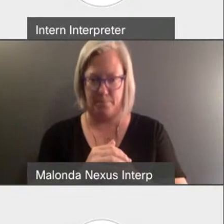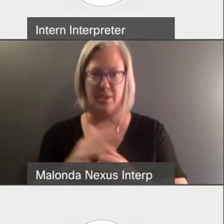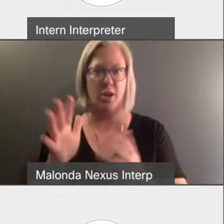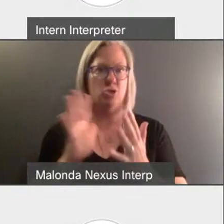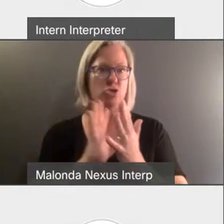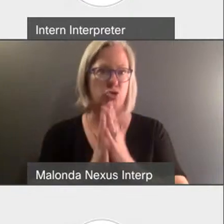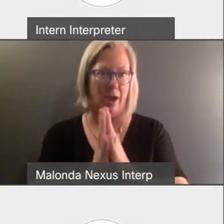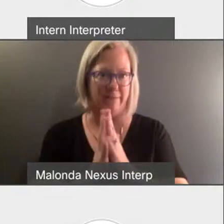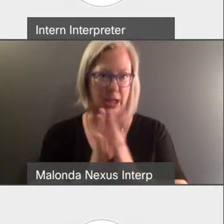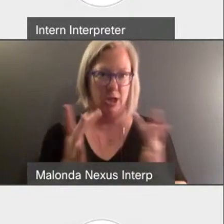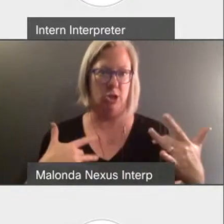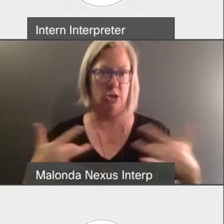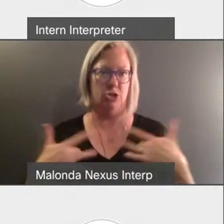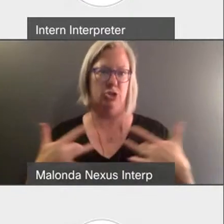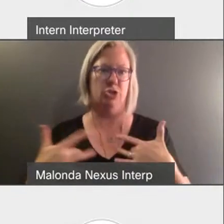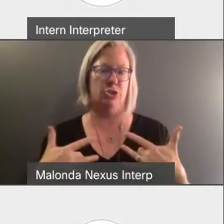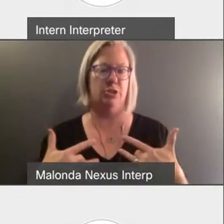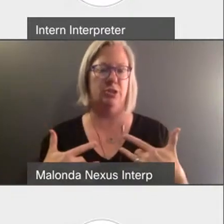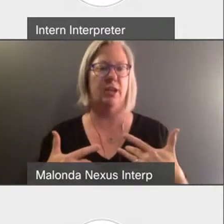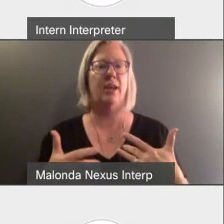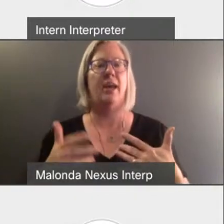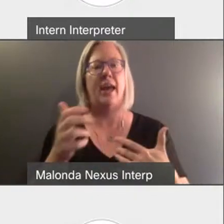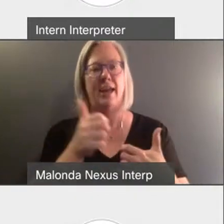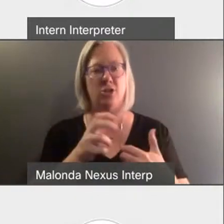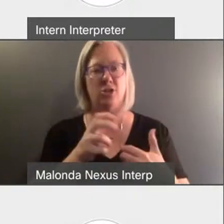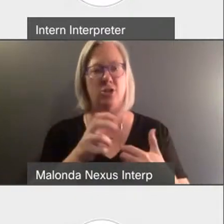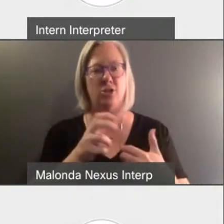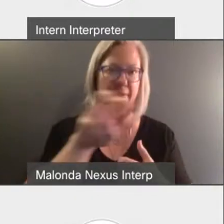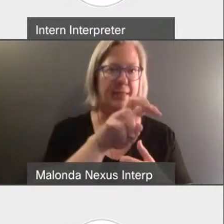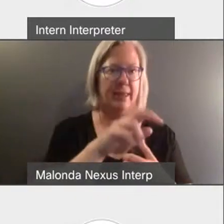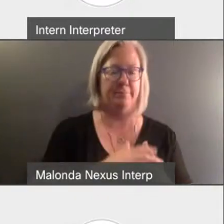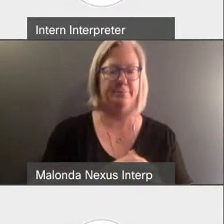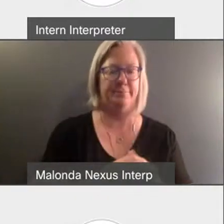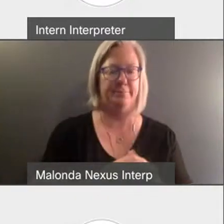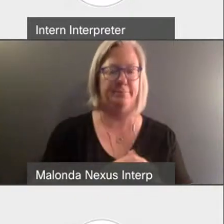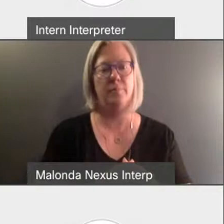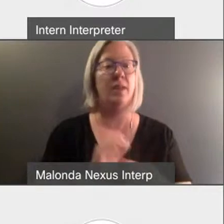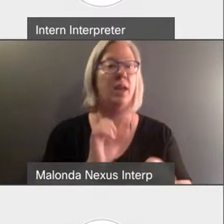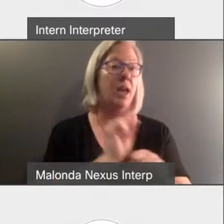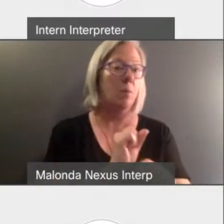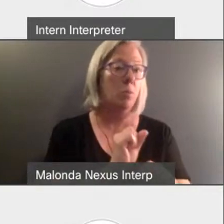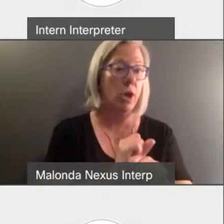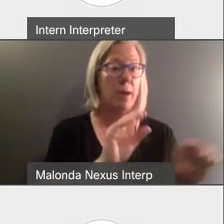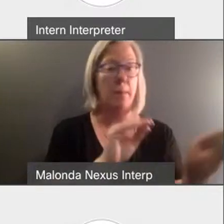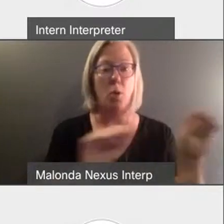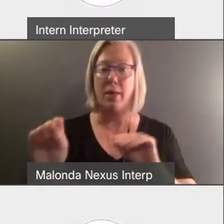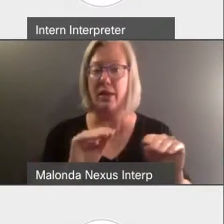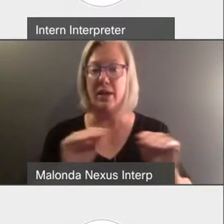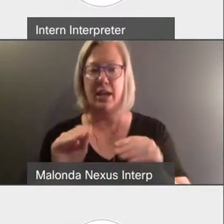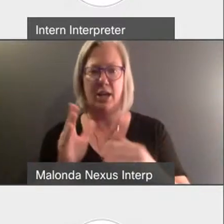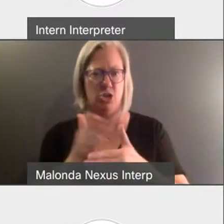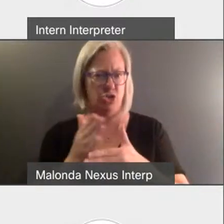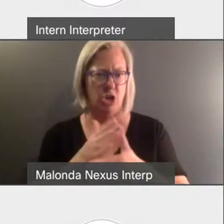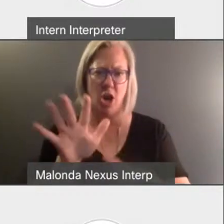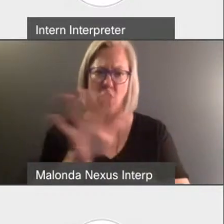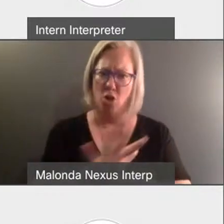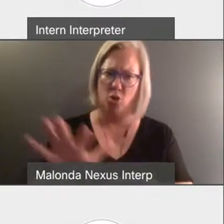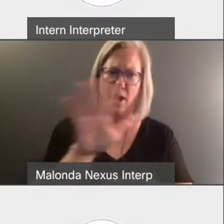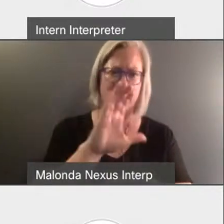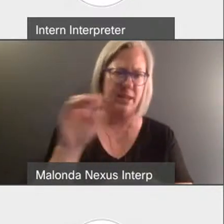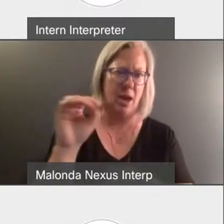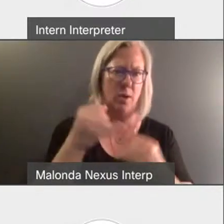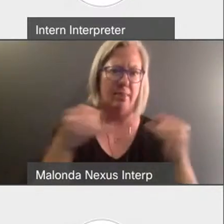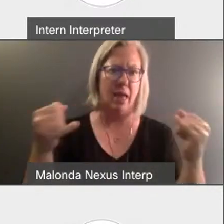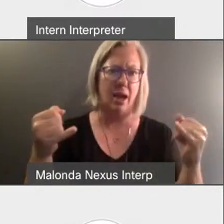traffic, traveling those transportation systems. Employment mobility is shared across the county